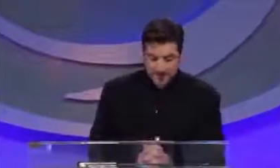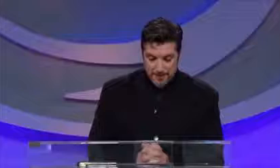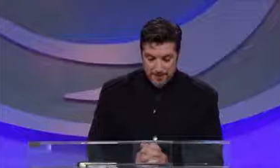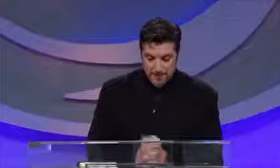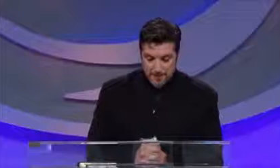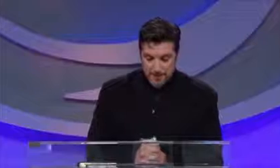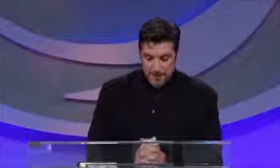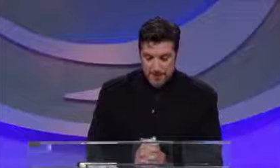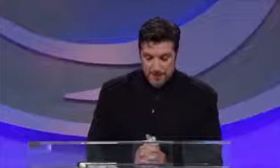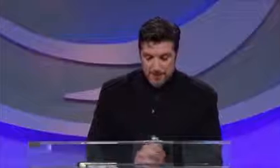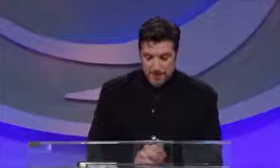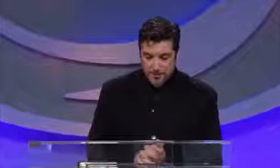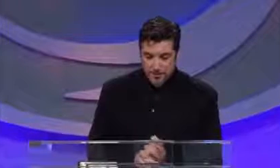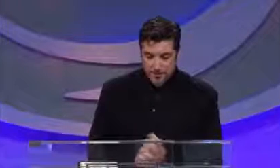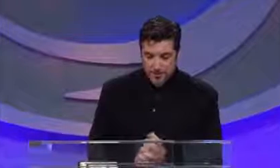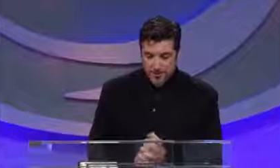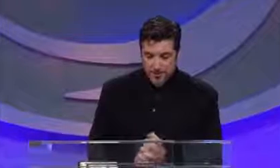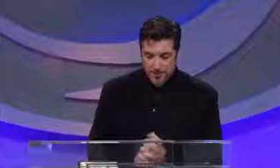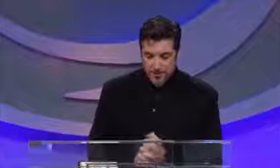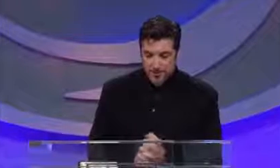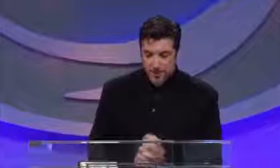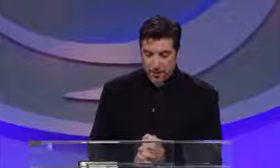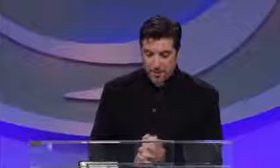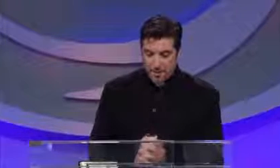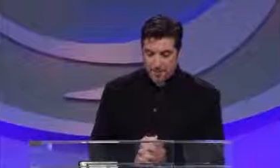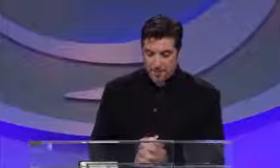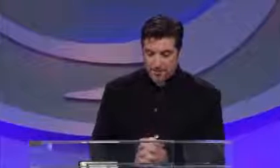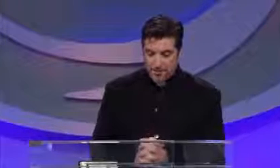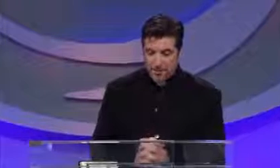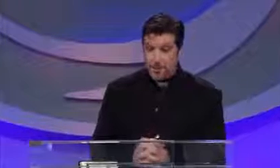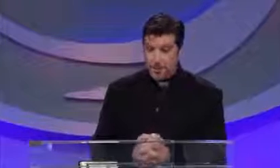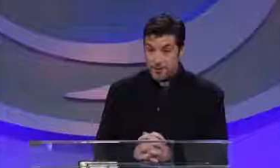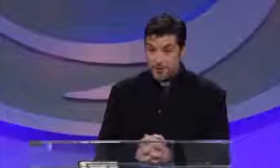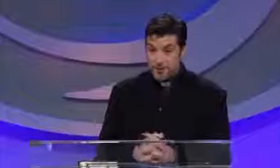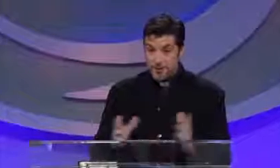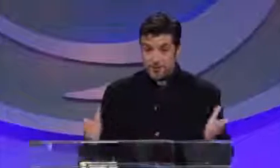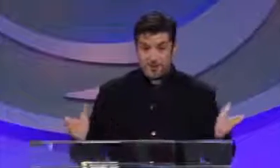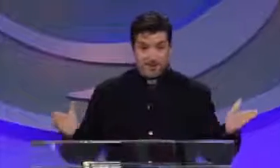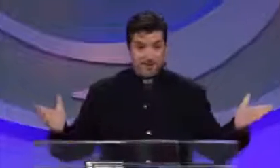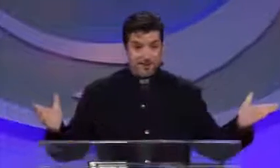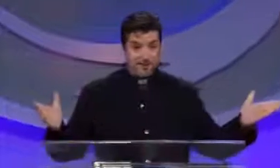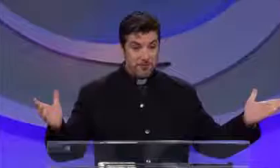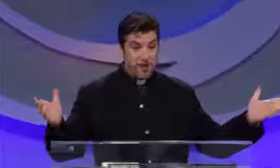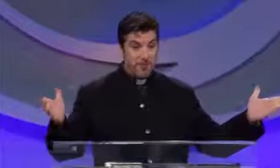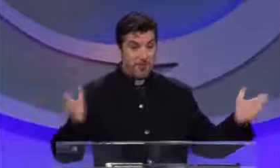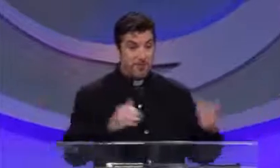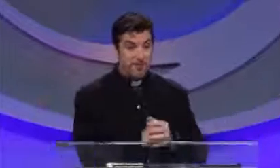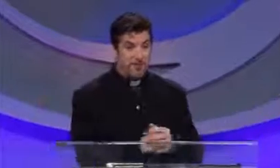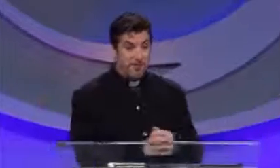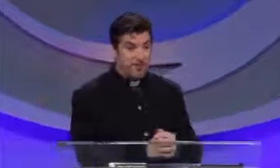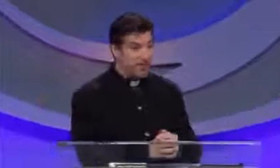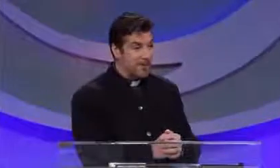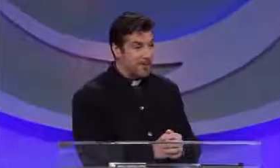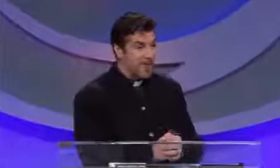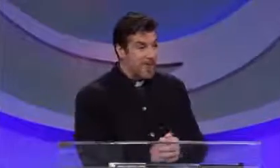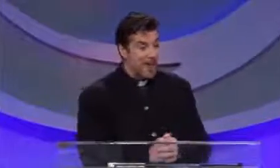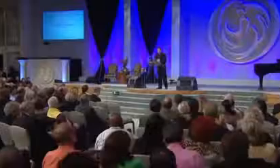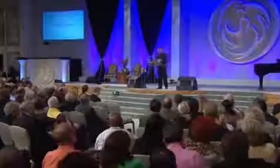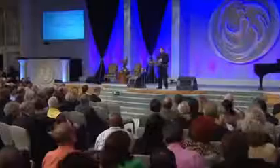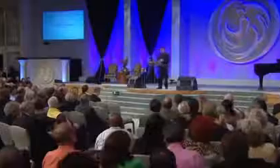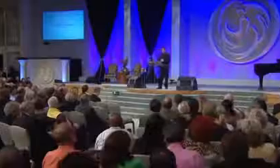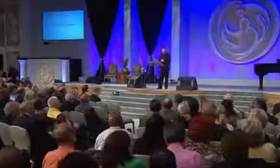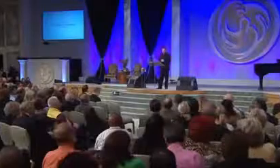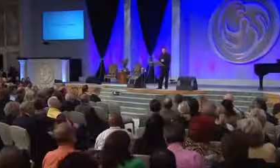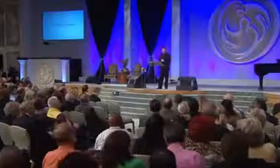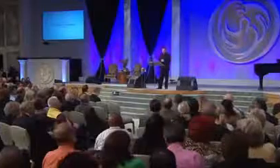Peter's, I think it was about a year and a half ago. It was Pentecost, celebrating, remembering the coming of the Holy Spirit,